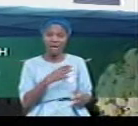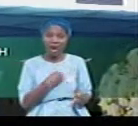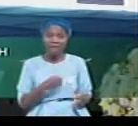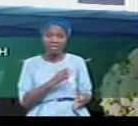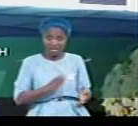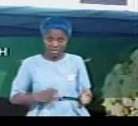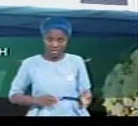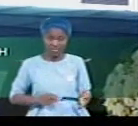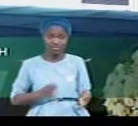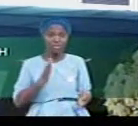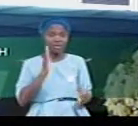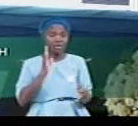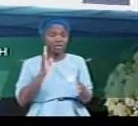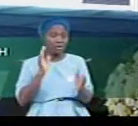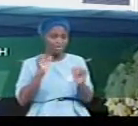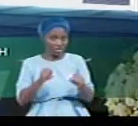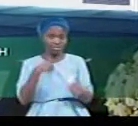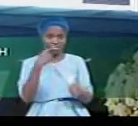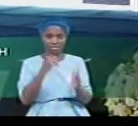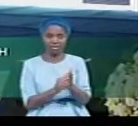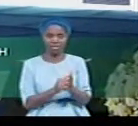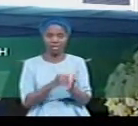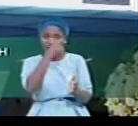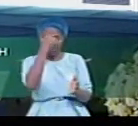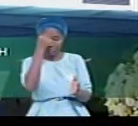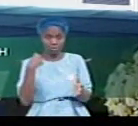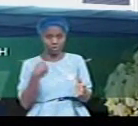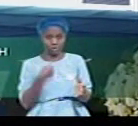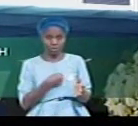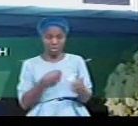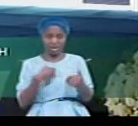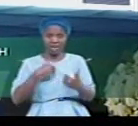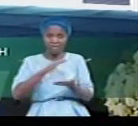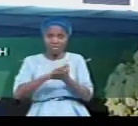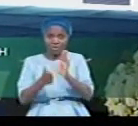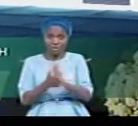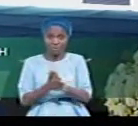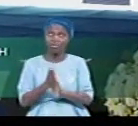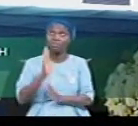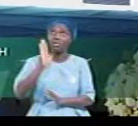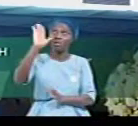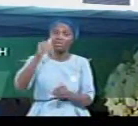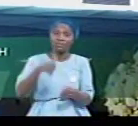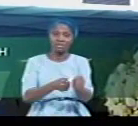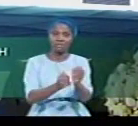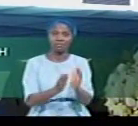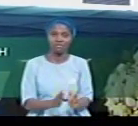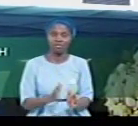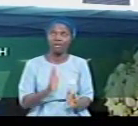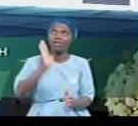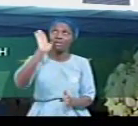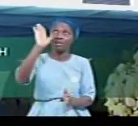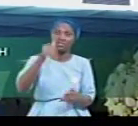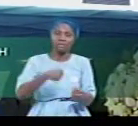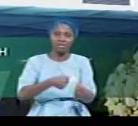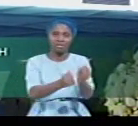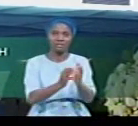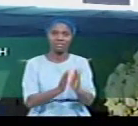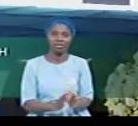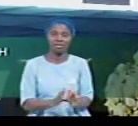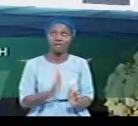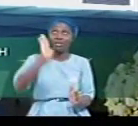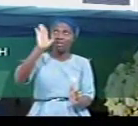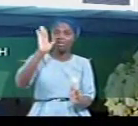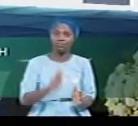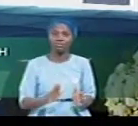that because we become his followers, his disciples, his